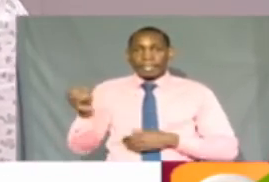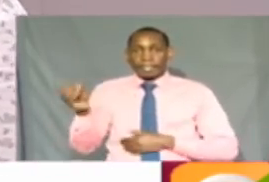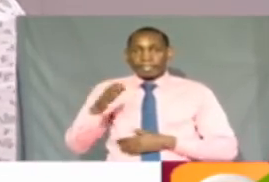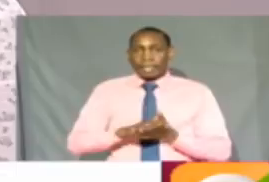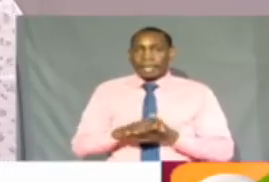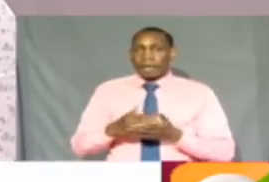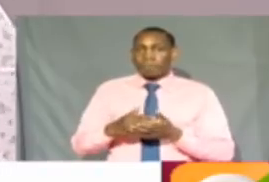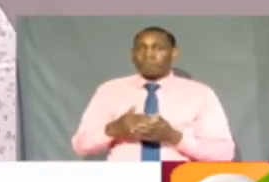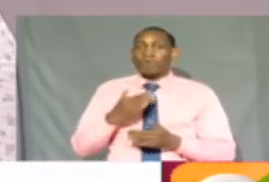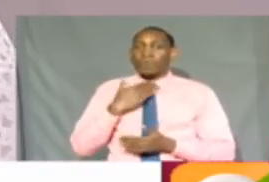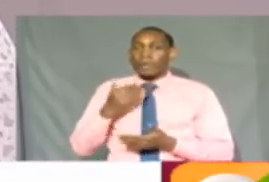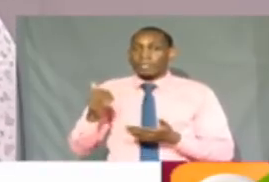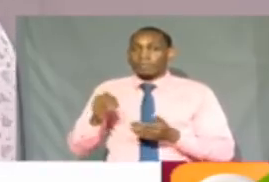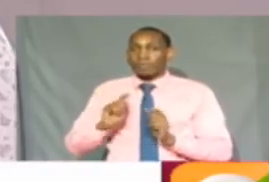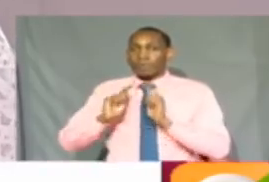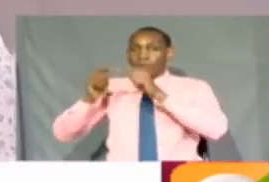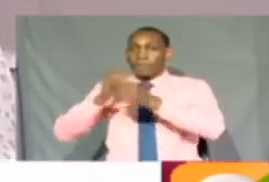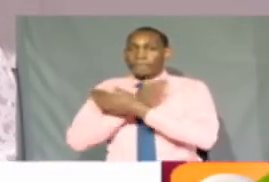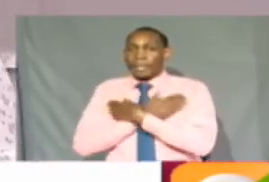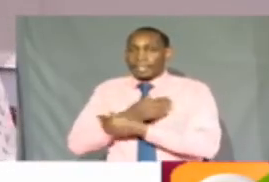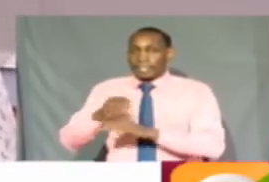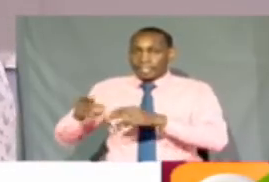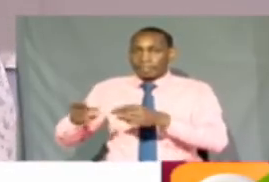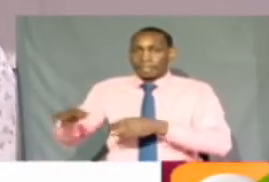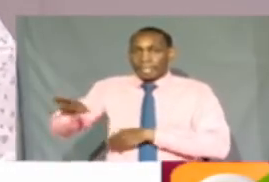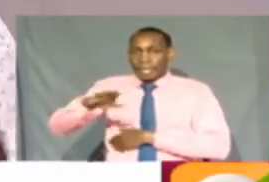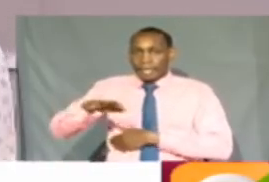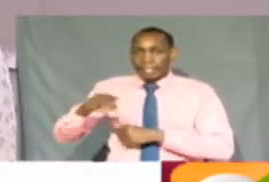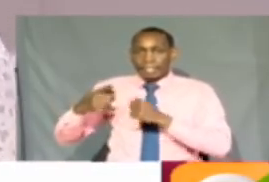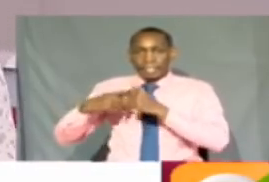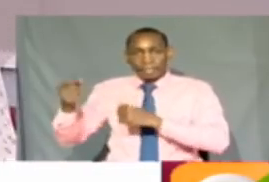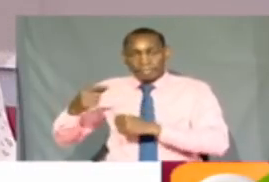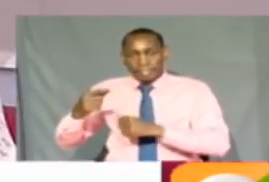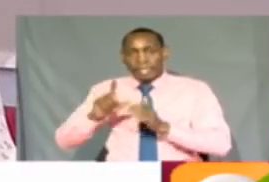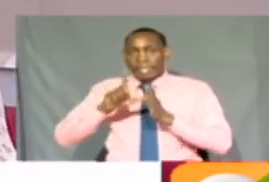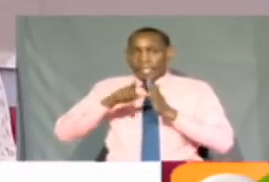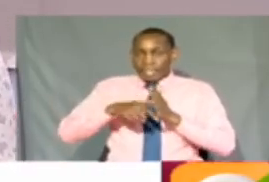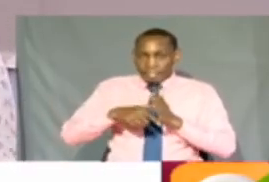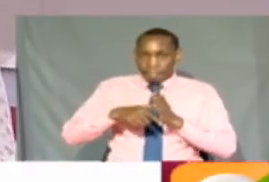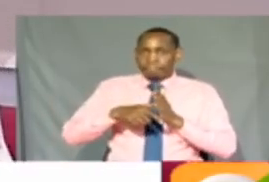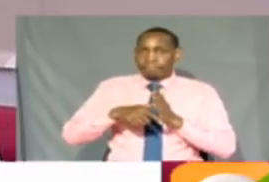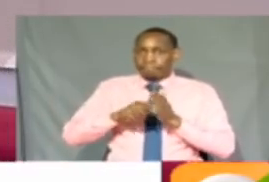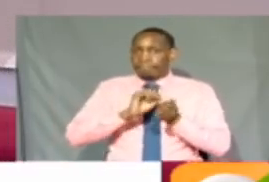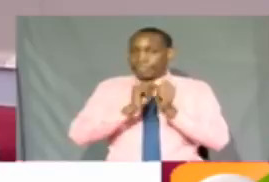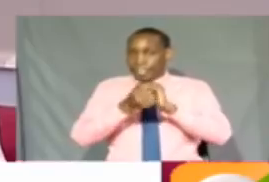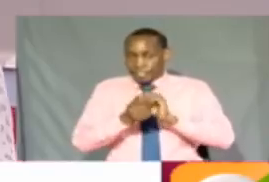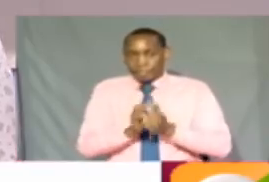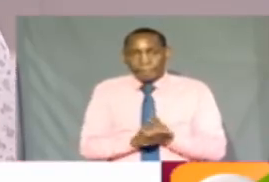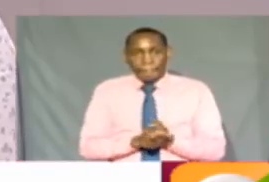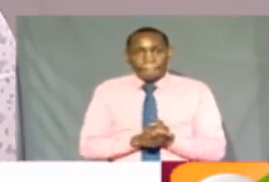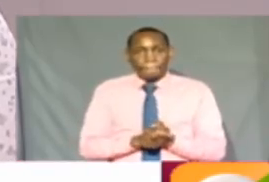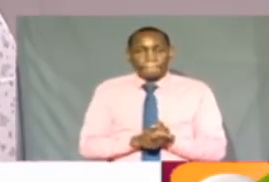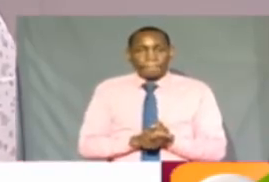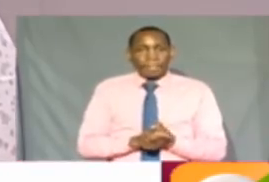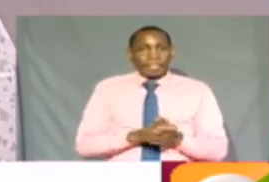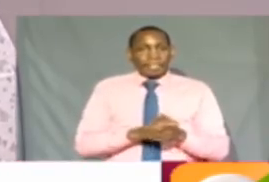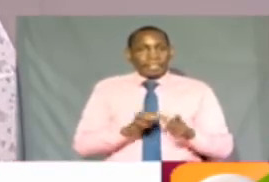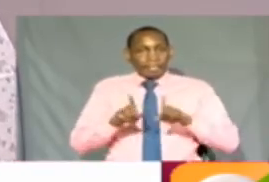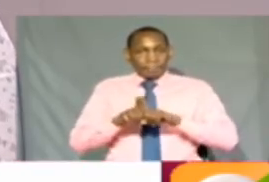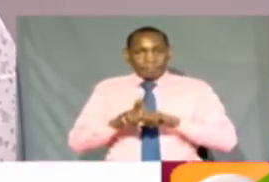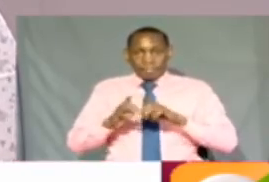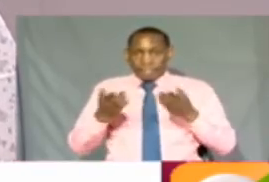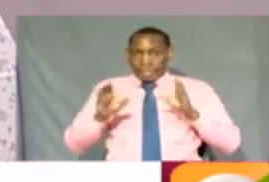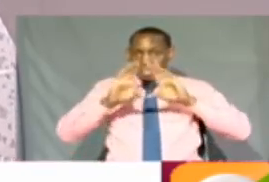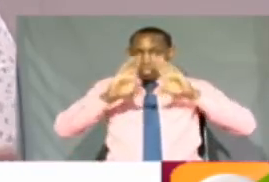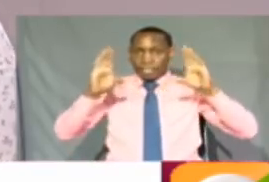your friend's place to take this woman for 6 months. Then when she wants to move in, you can move in with her. You know, stop standing, setting. And then we live in a world of social